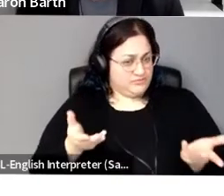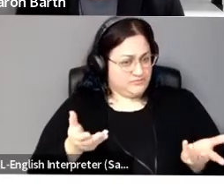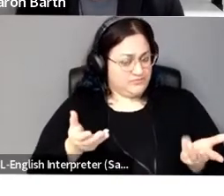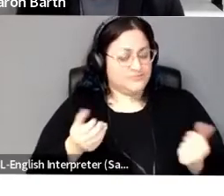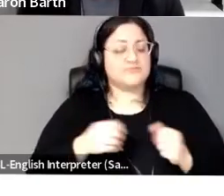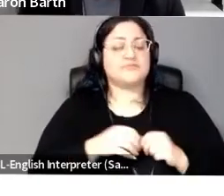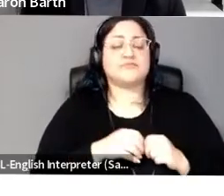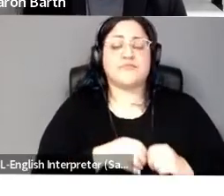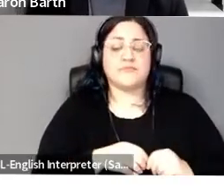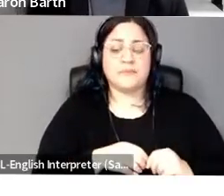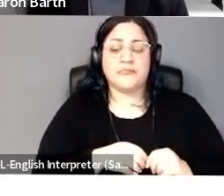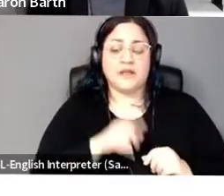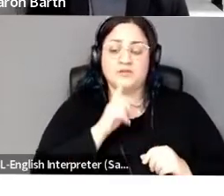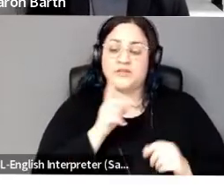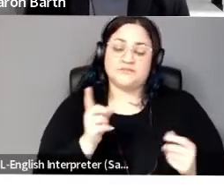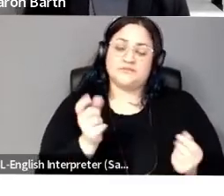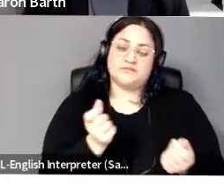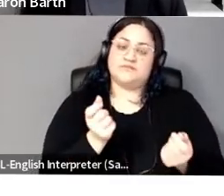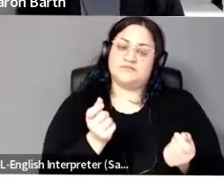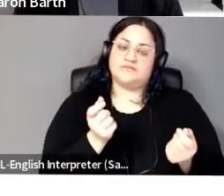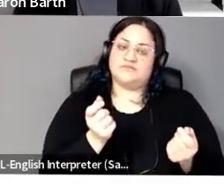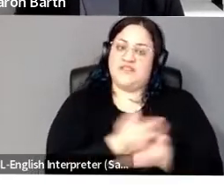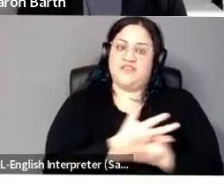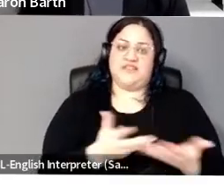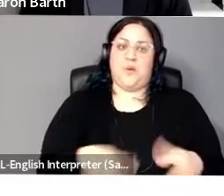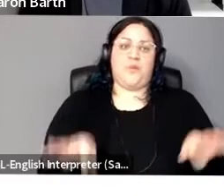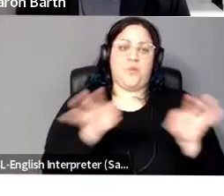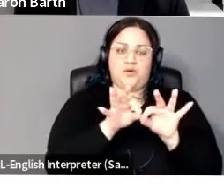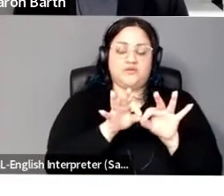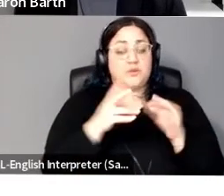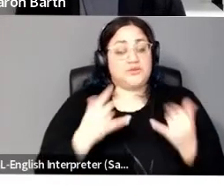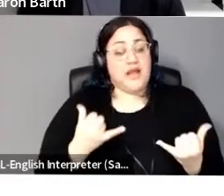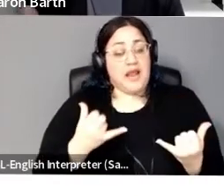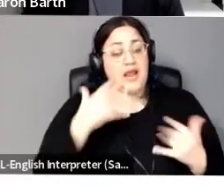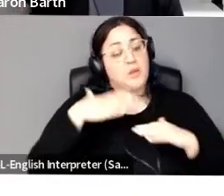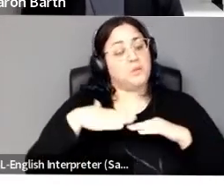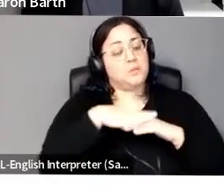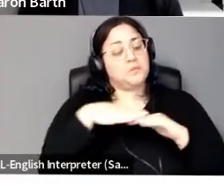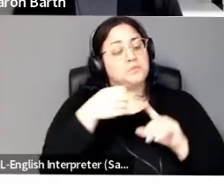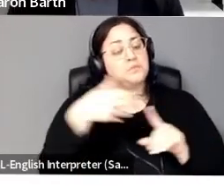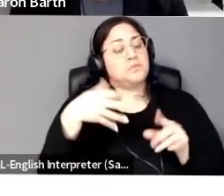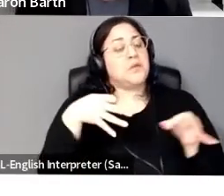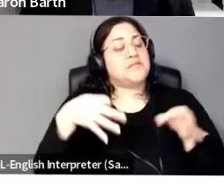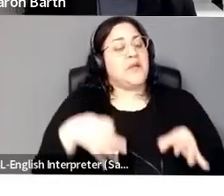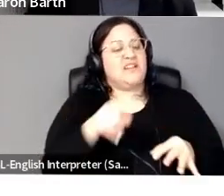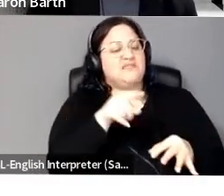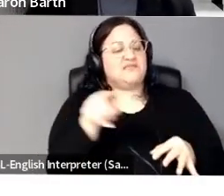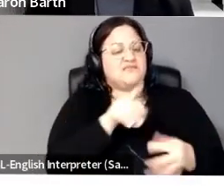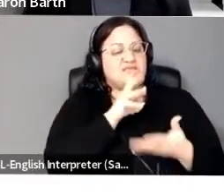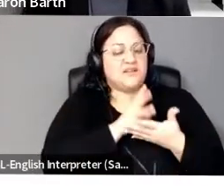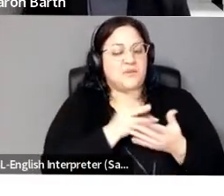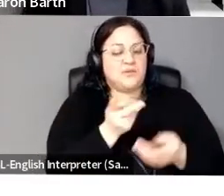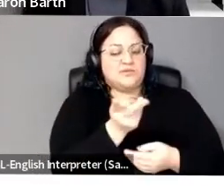So these are all really important questions that we're going to try to answer as best we can in this time that we have